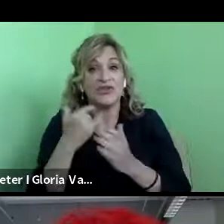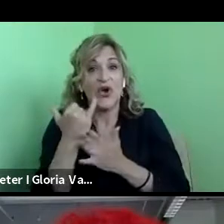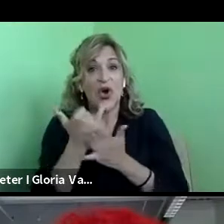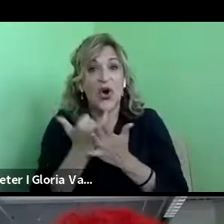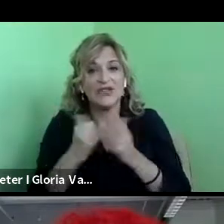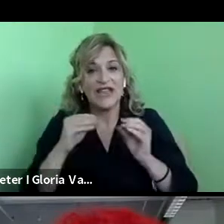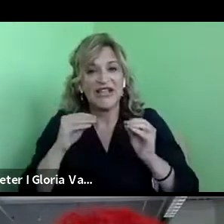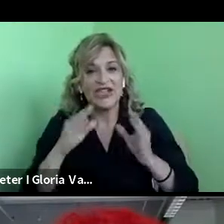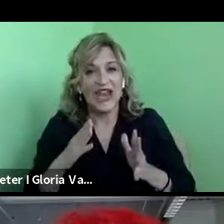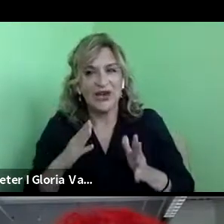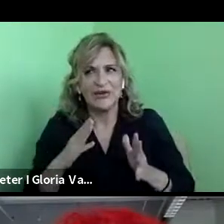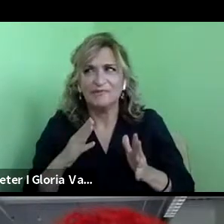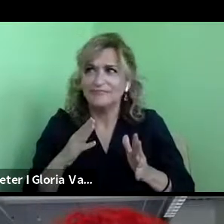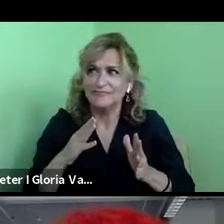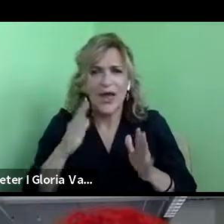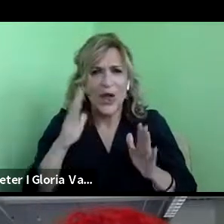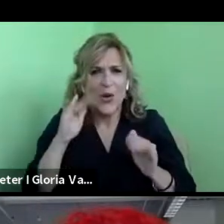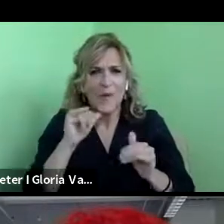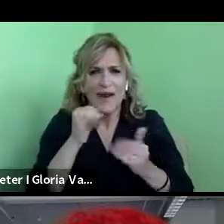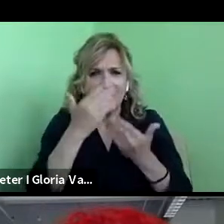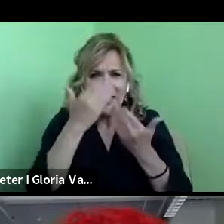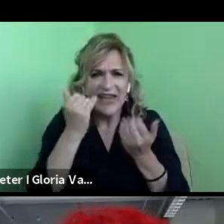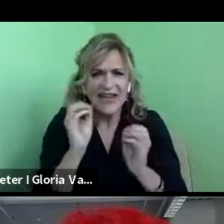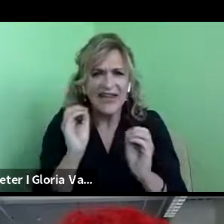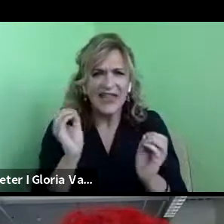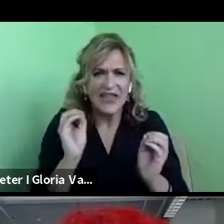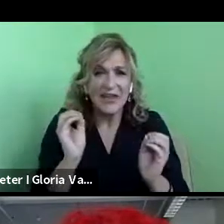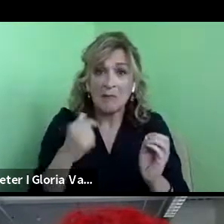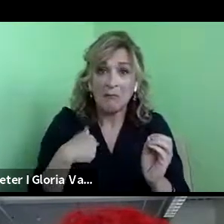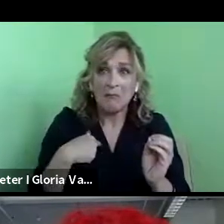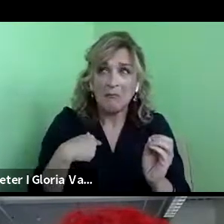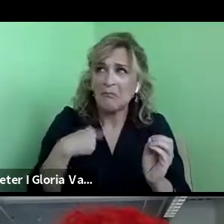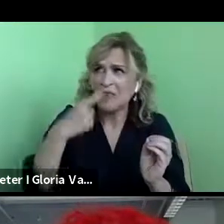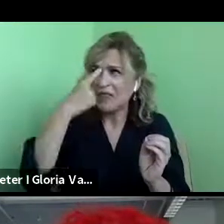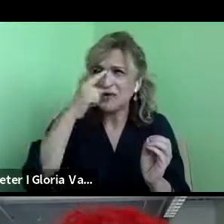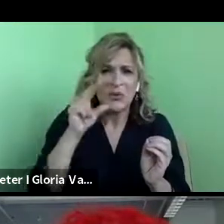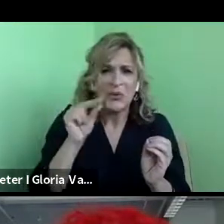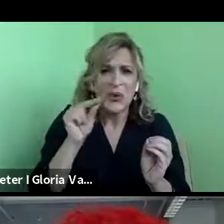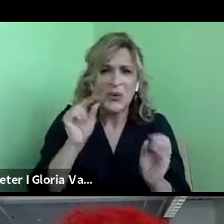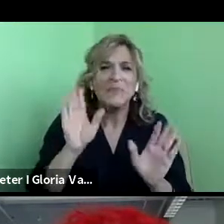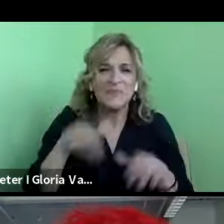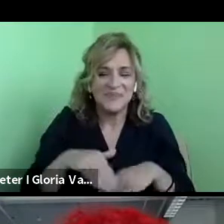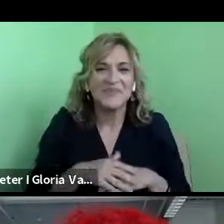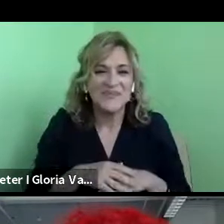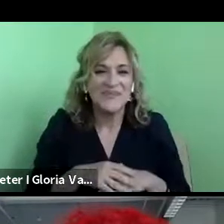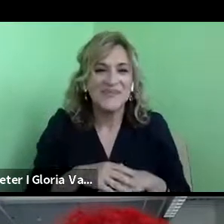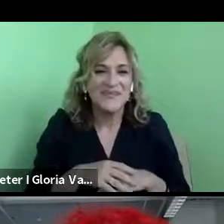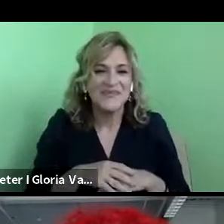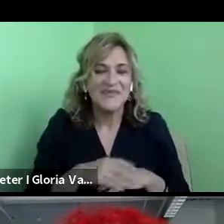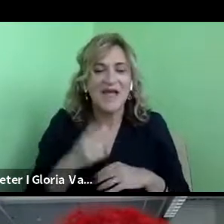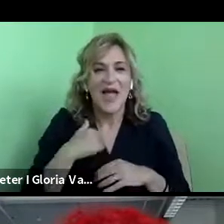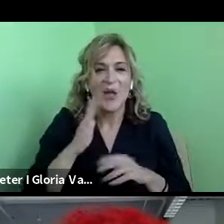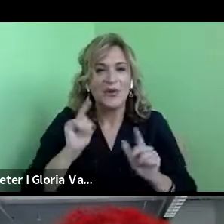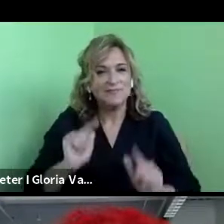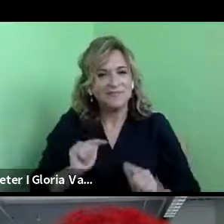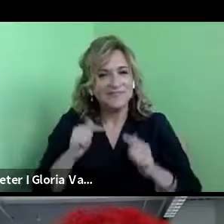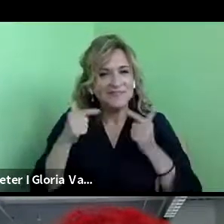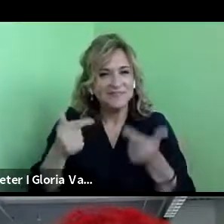I hope I didn't forget anything. Did I forget anything? No. Okay. So I'm going to pass it